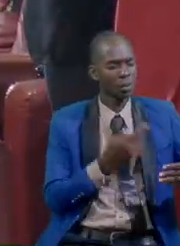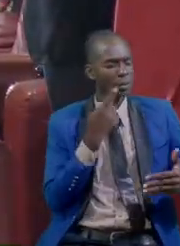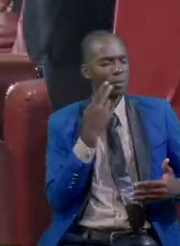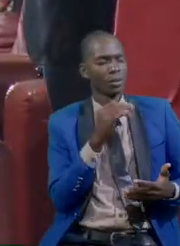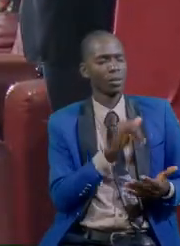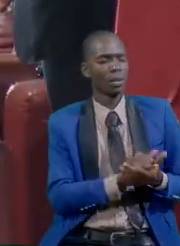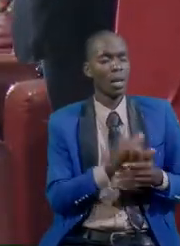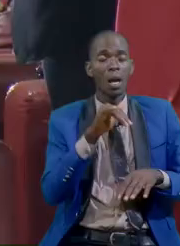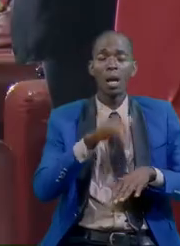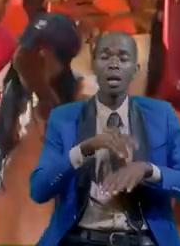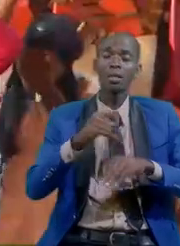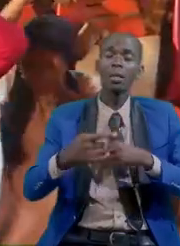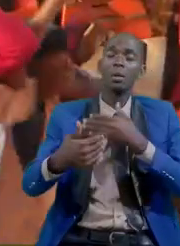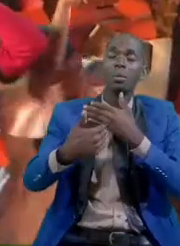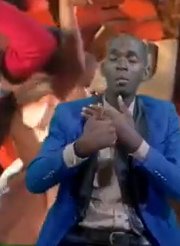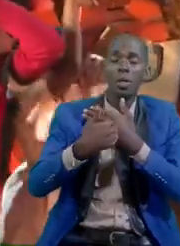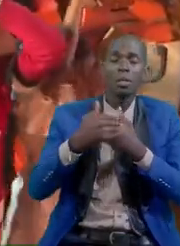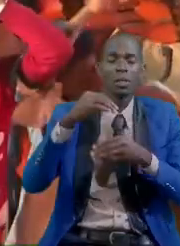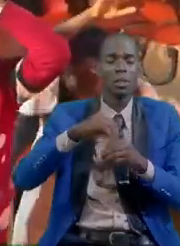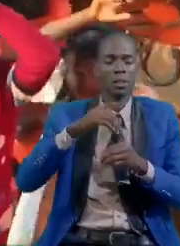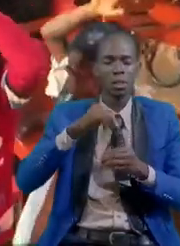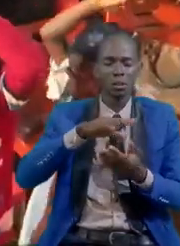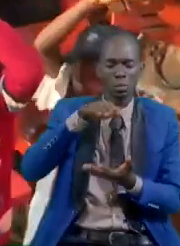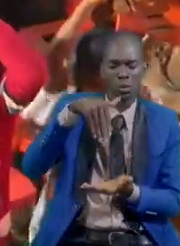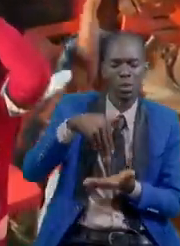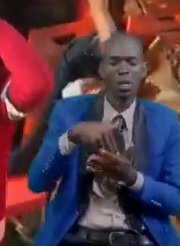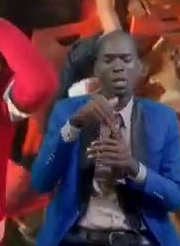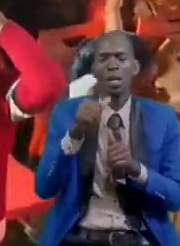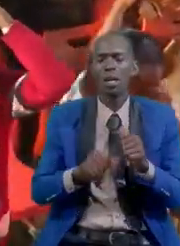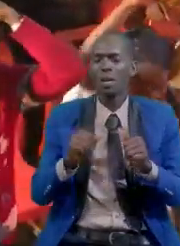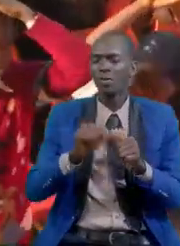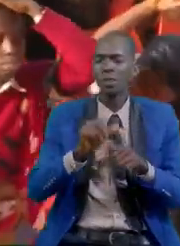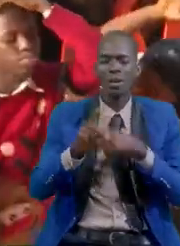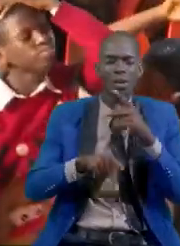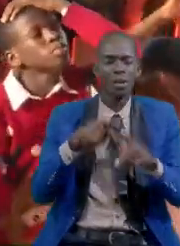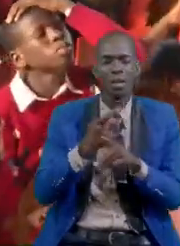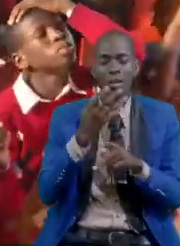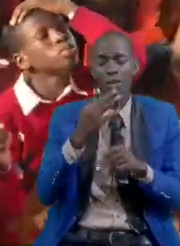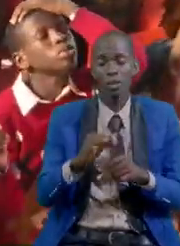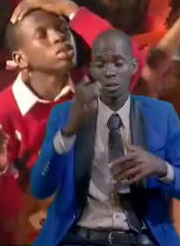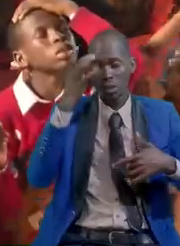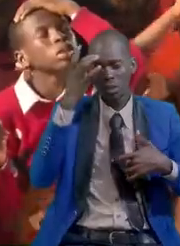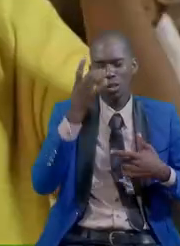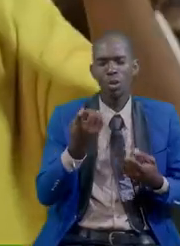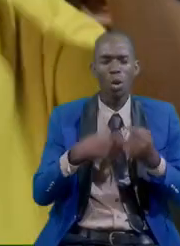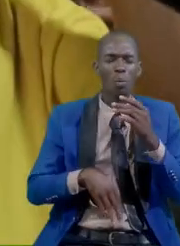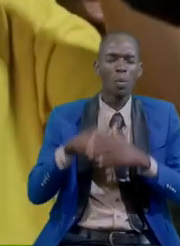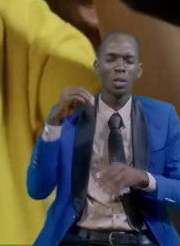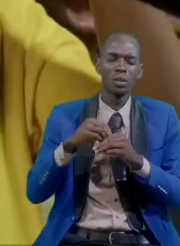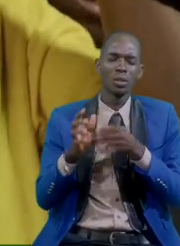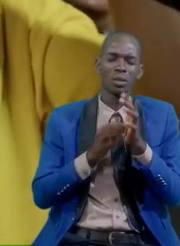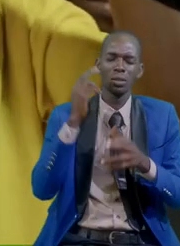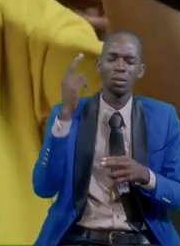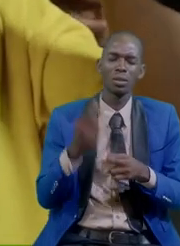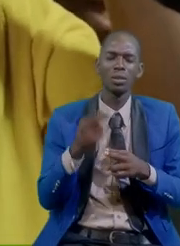the back, in the middle, every form of sickness, come out in Jesus'